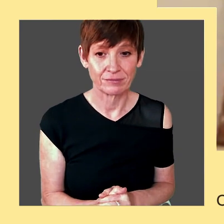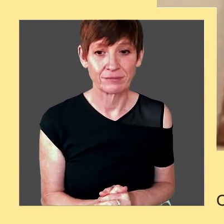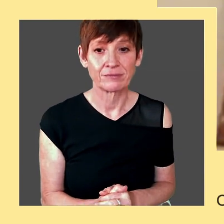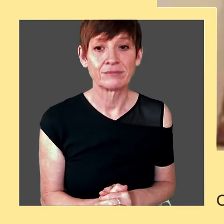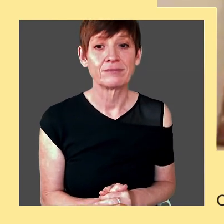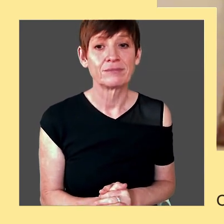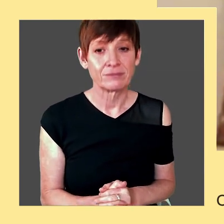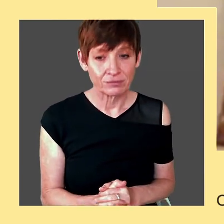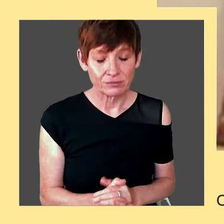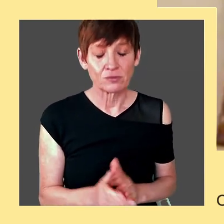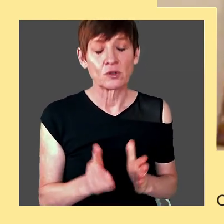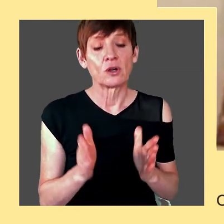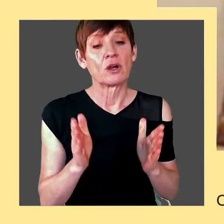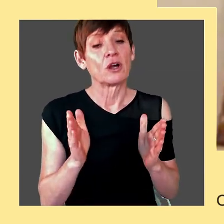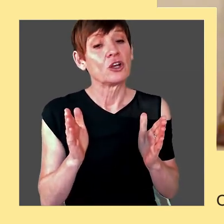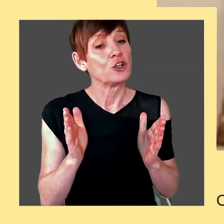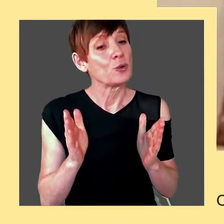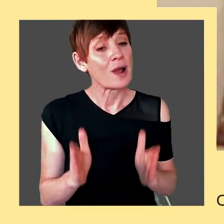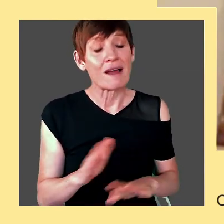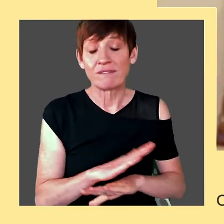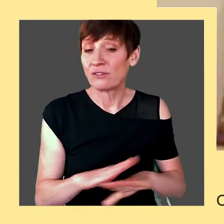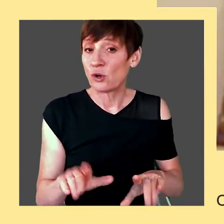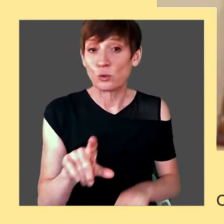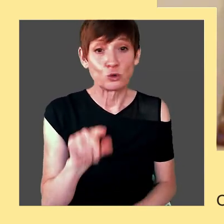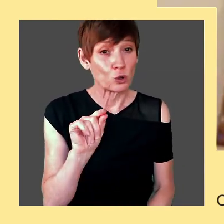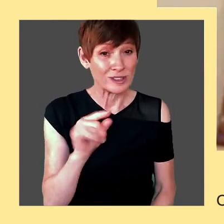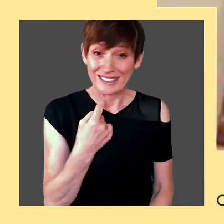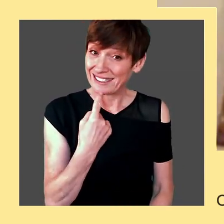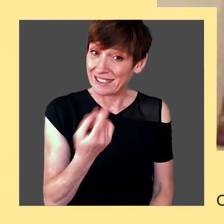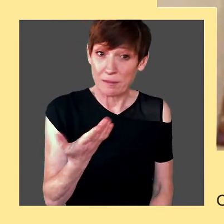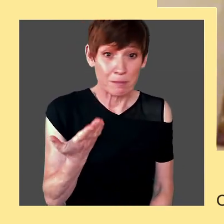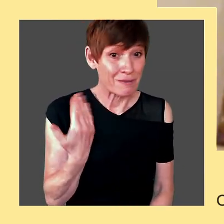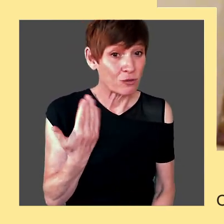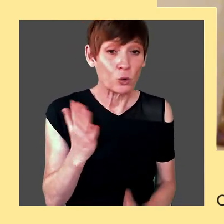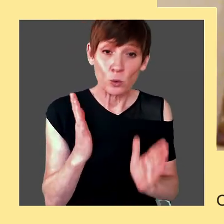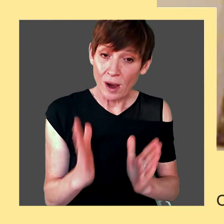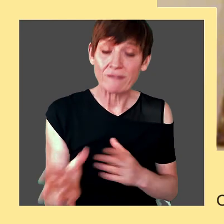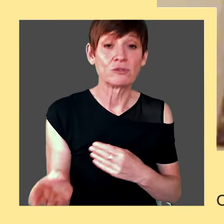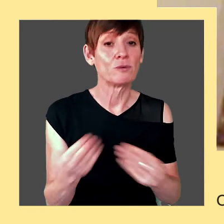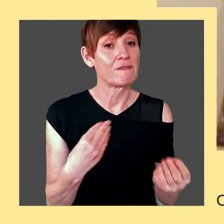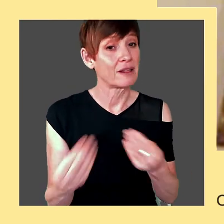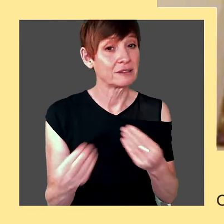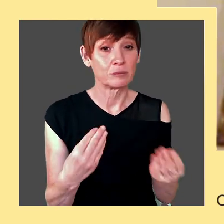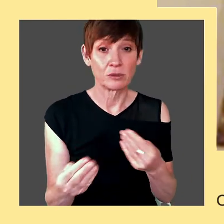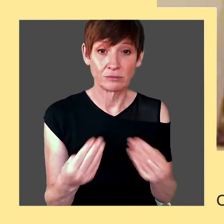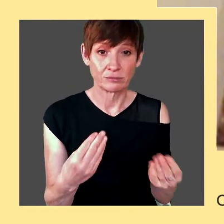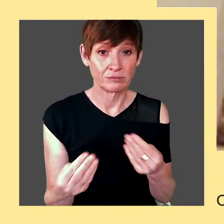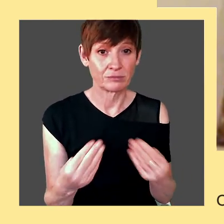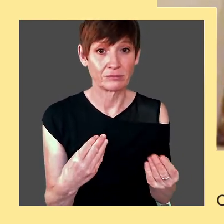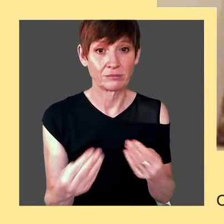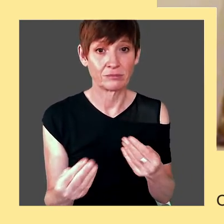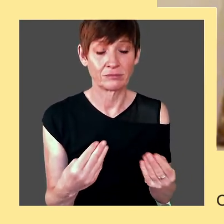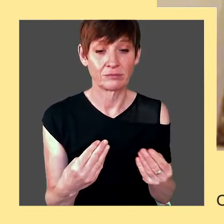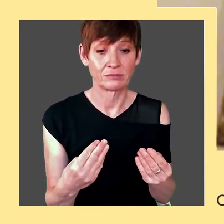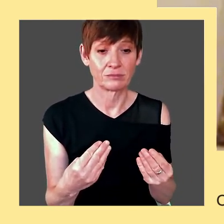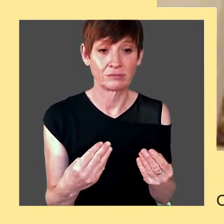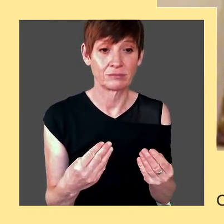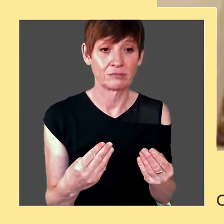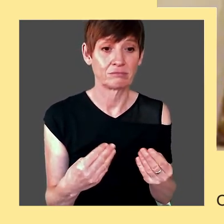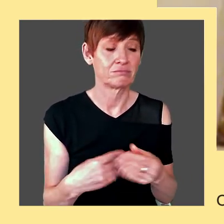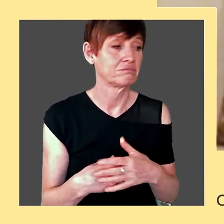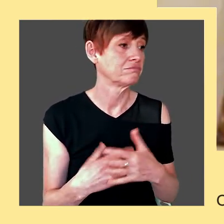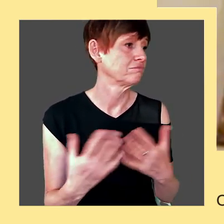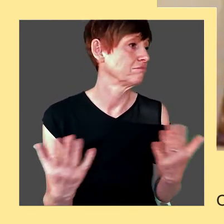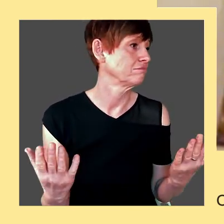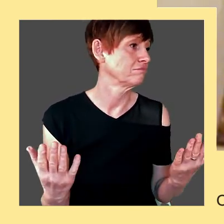before, you have no choice. You have to be flexible, and if something